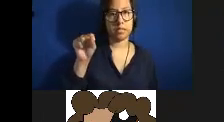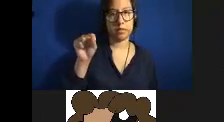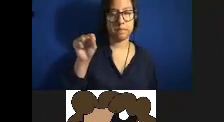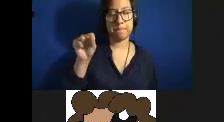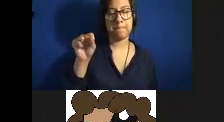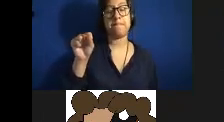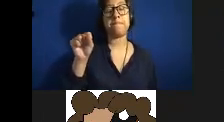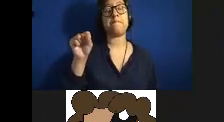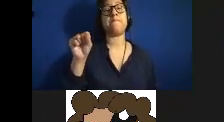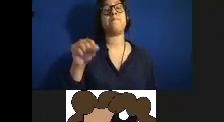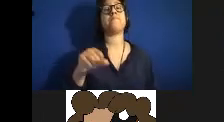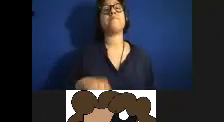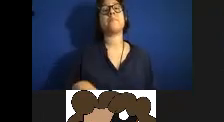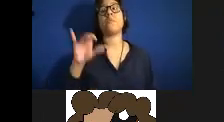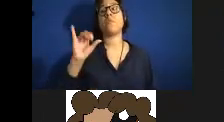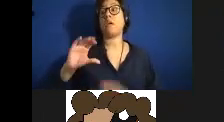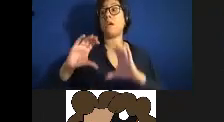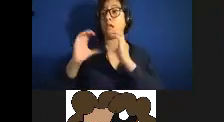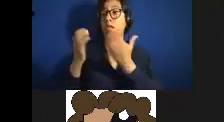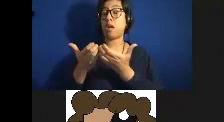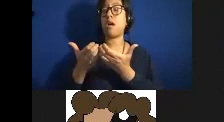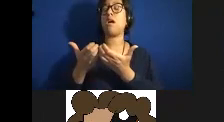only began to,